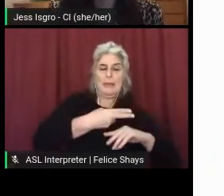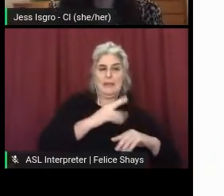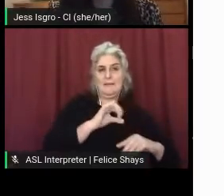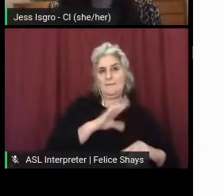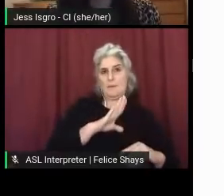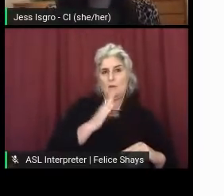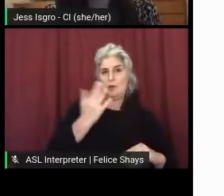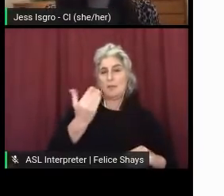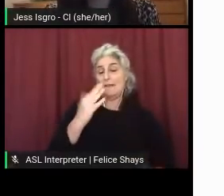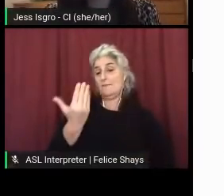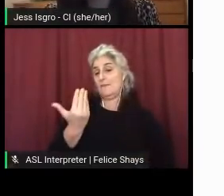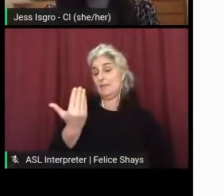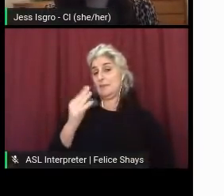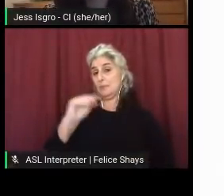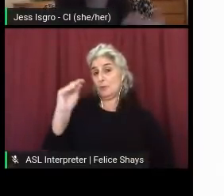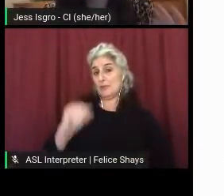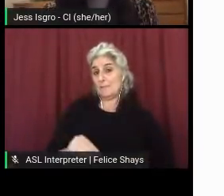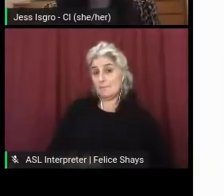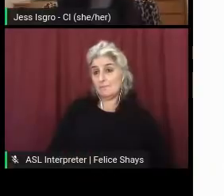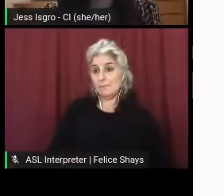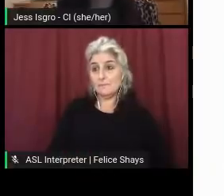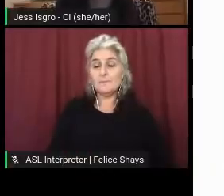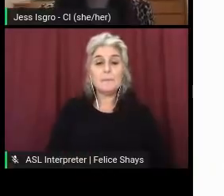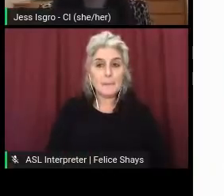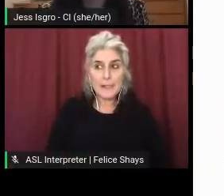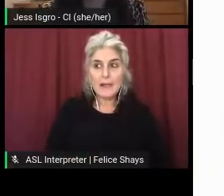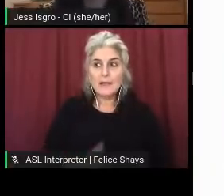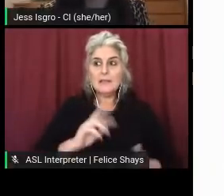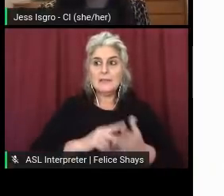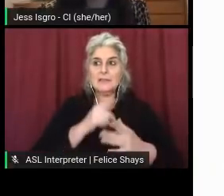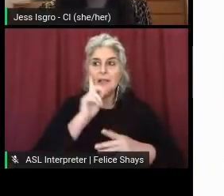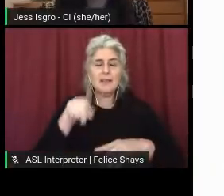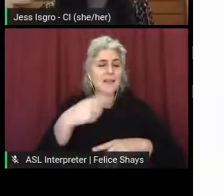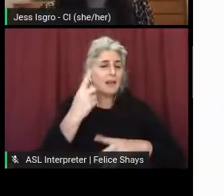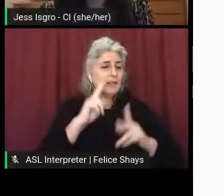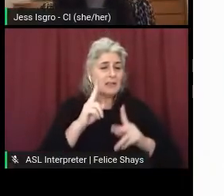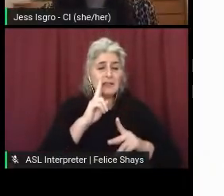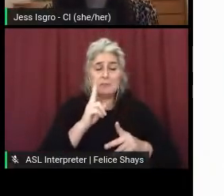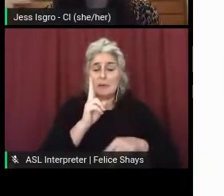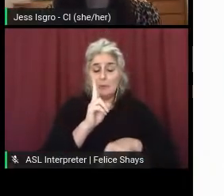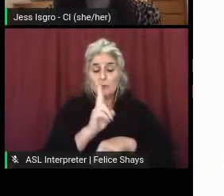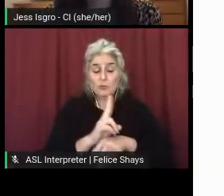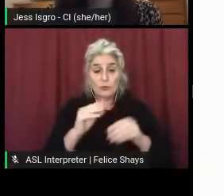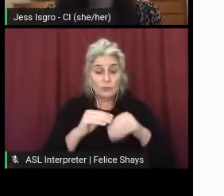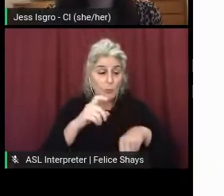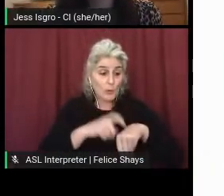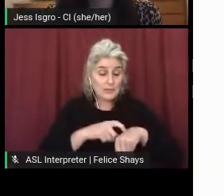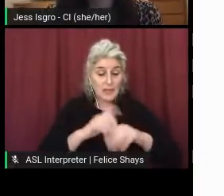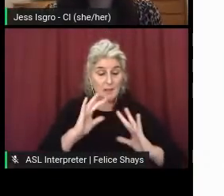February. So what this shows us is that not only are users spending more time online, but our industry has been